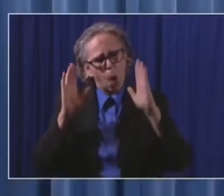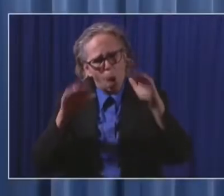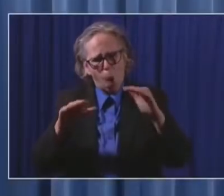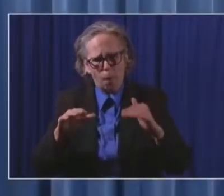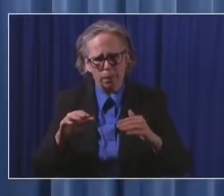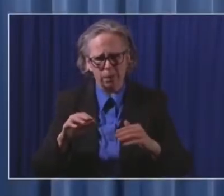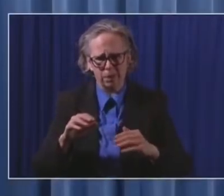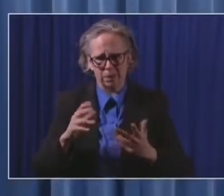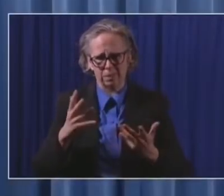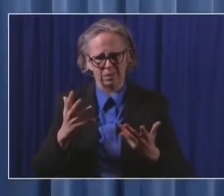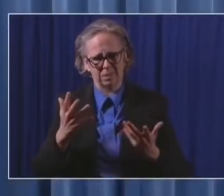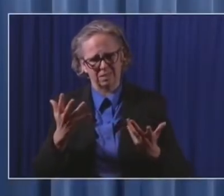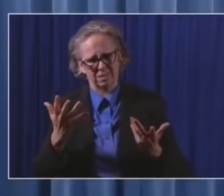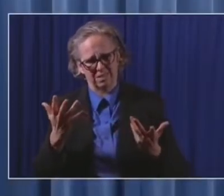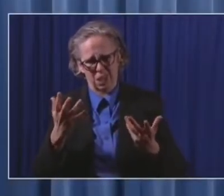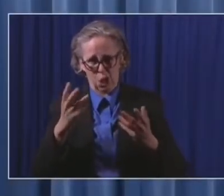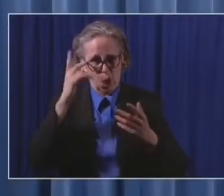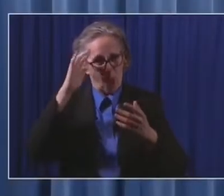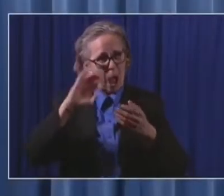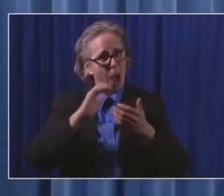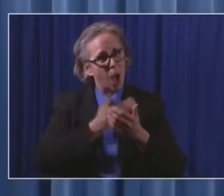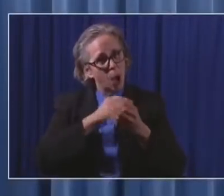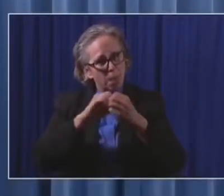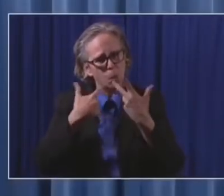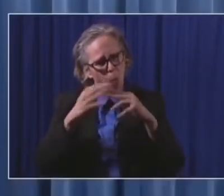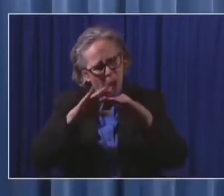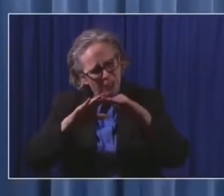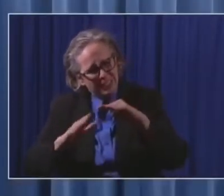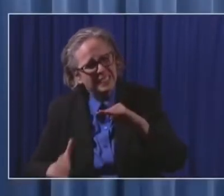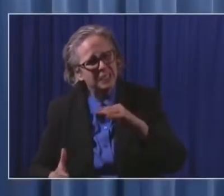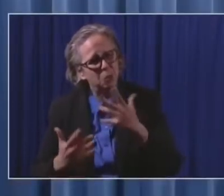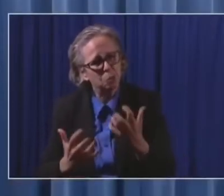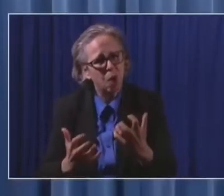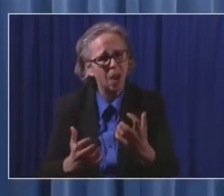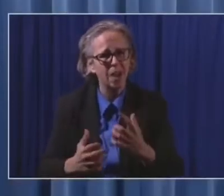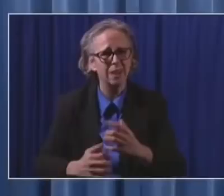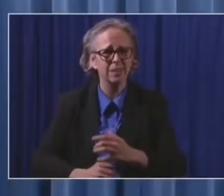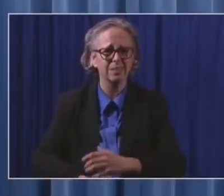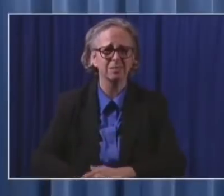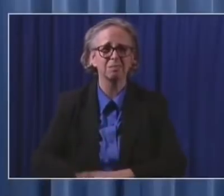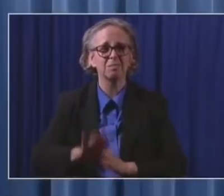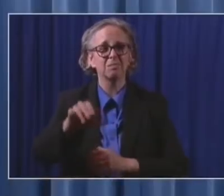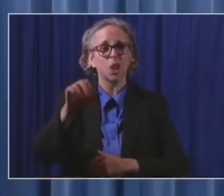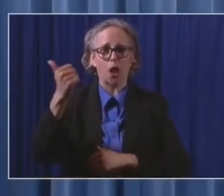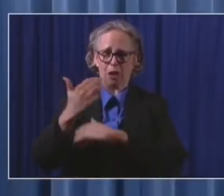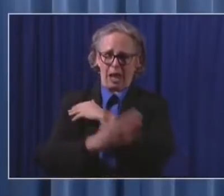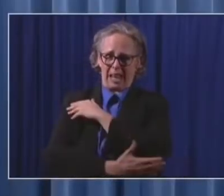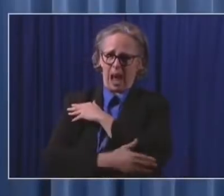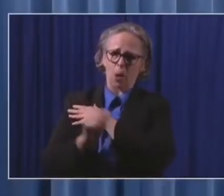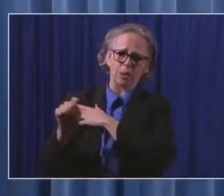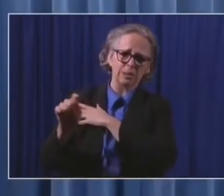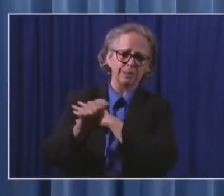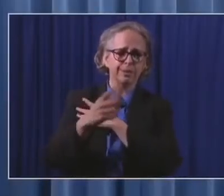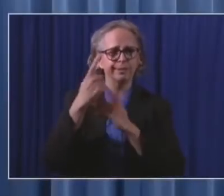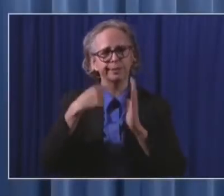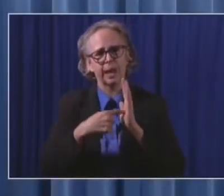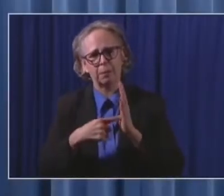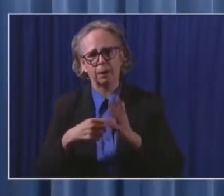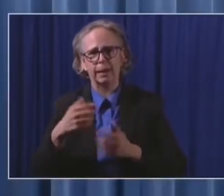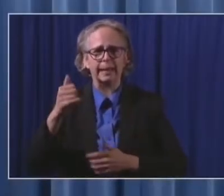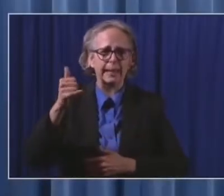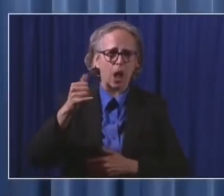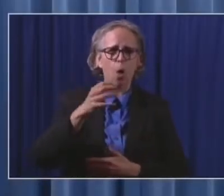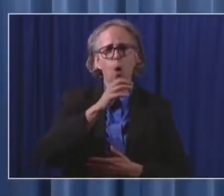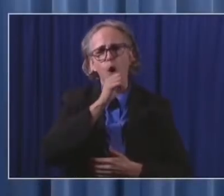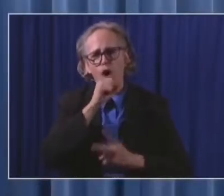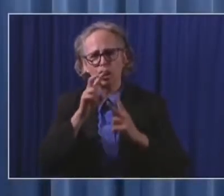wearing it in public, wearing it for other people, and we hope that that's going to have a big impact.